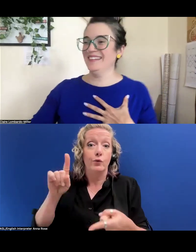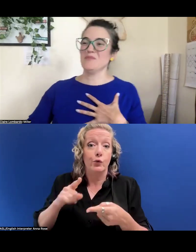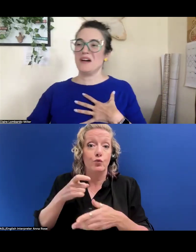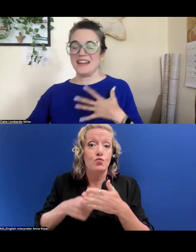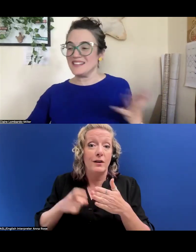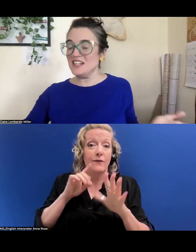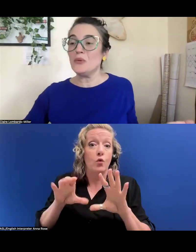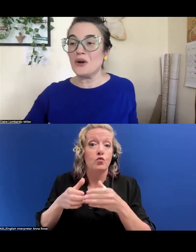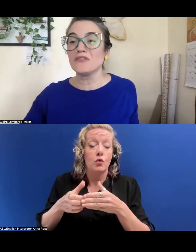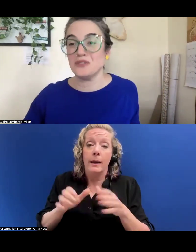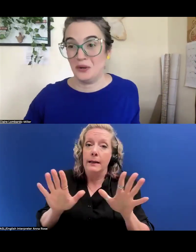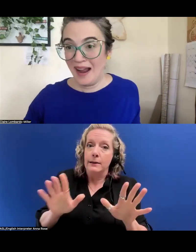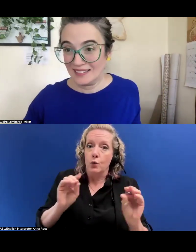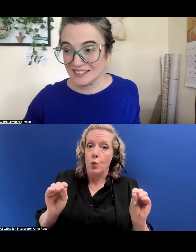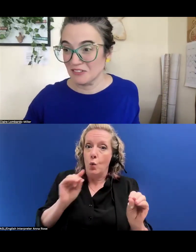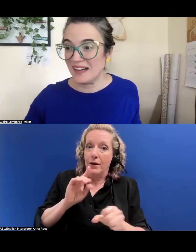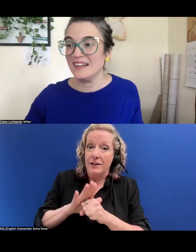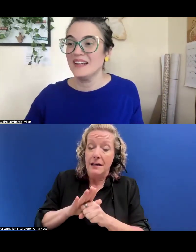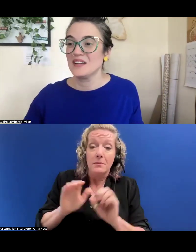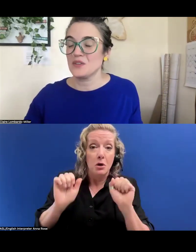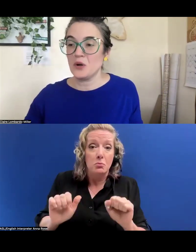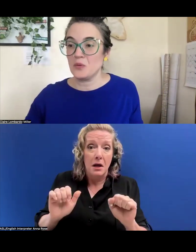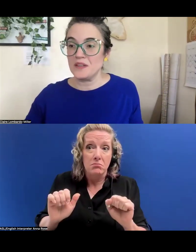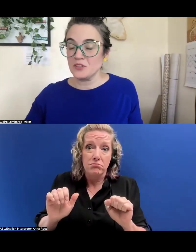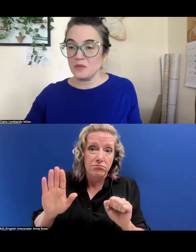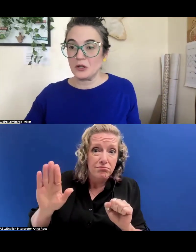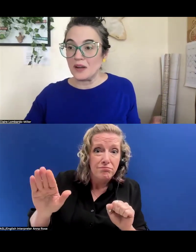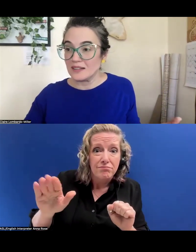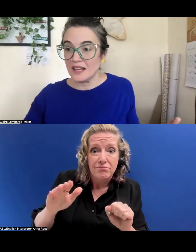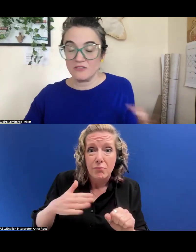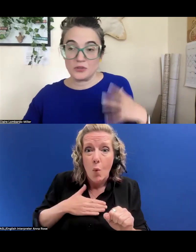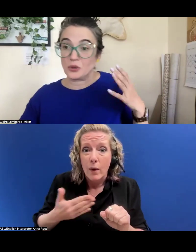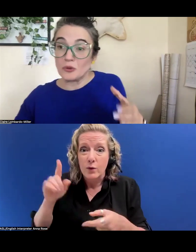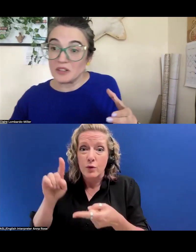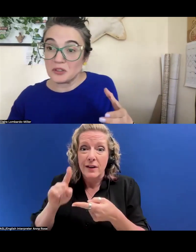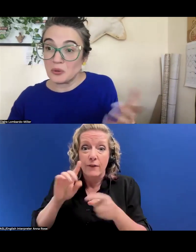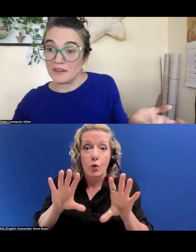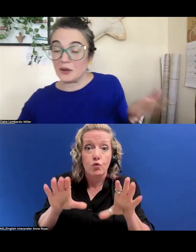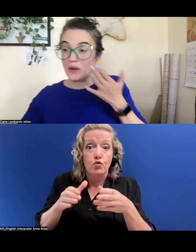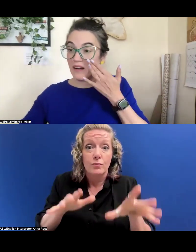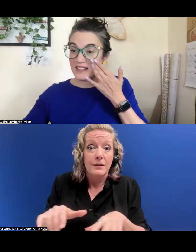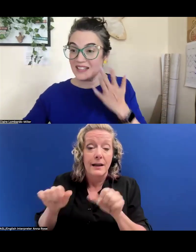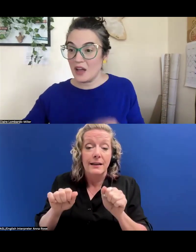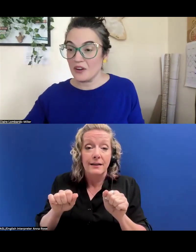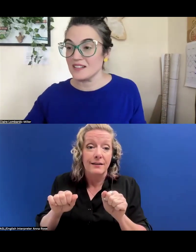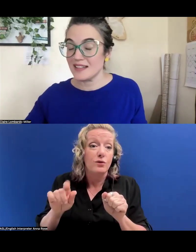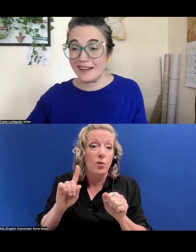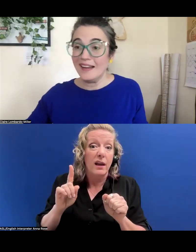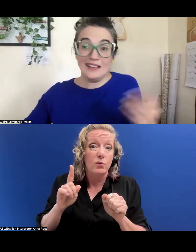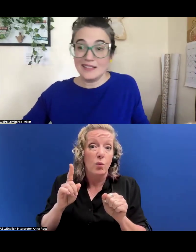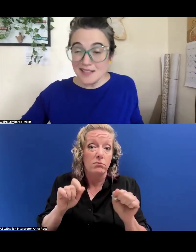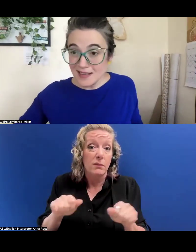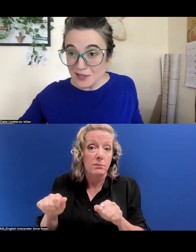that, but you don't know if you don't ask, right? So this could be a great thing if there's a group of you who want to go in on it together and